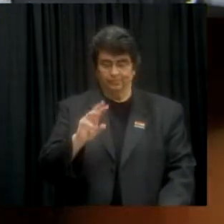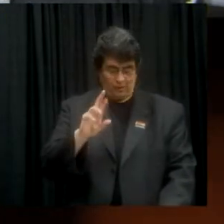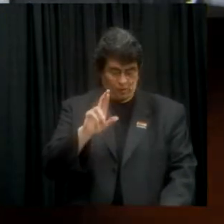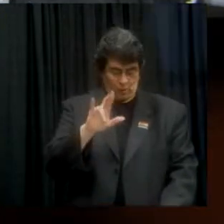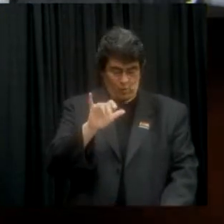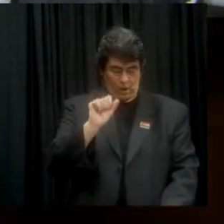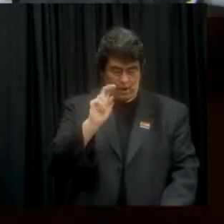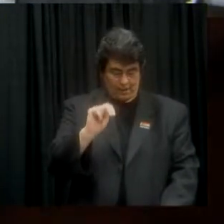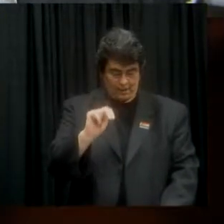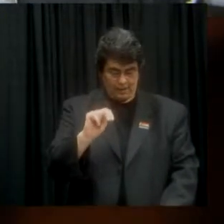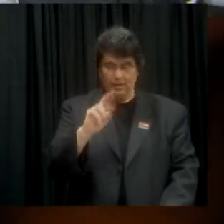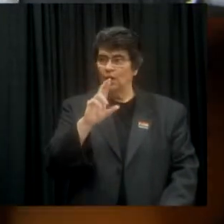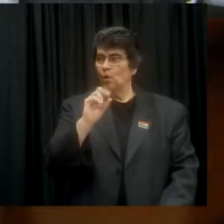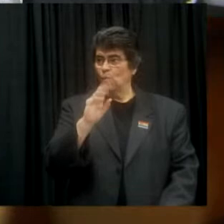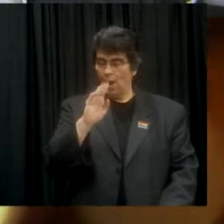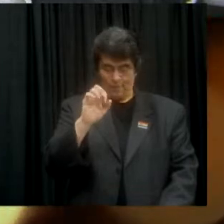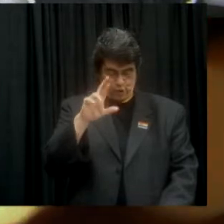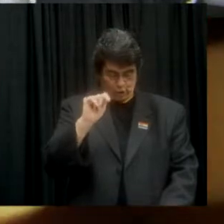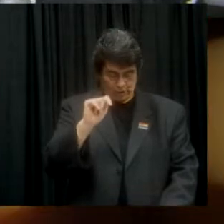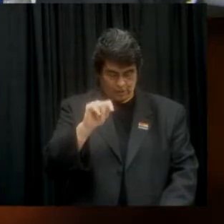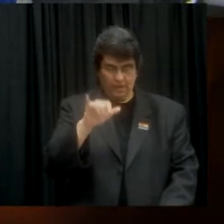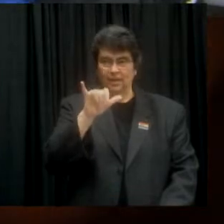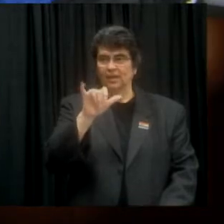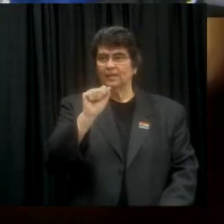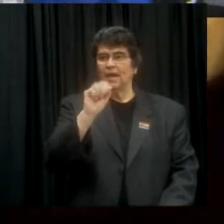Brian Robert Yamat.